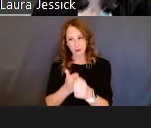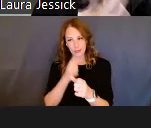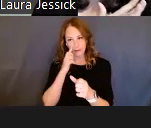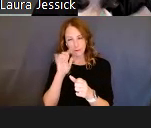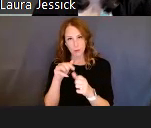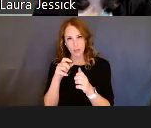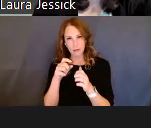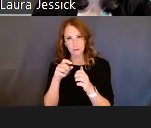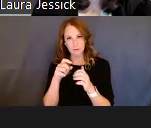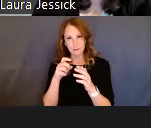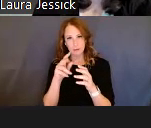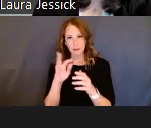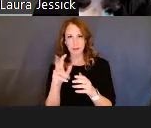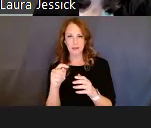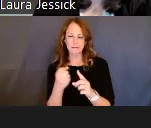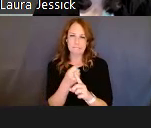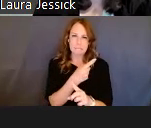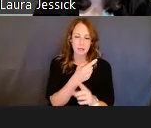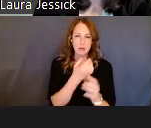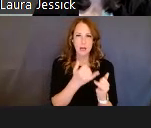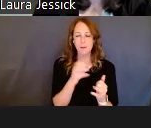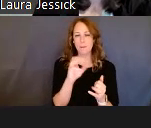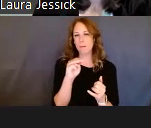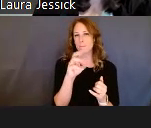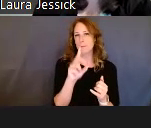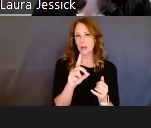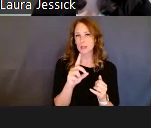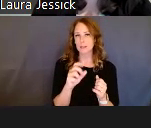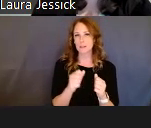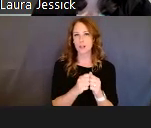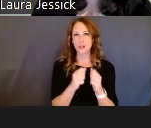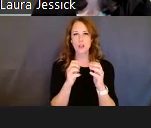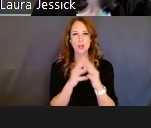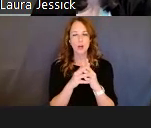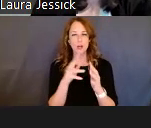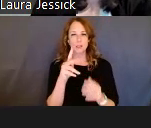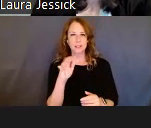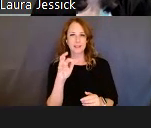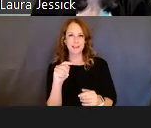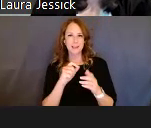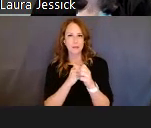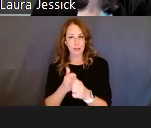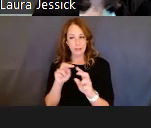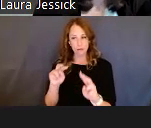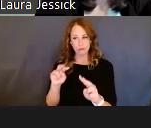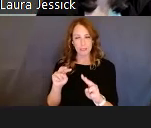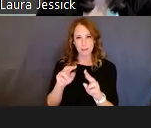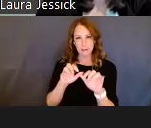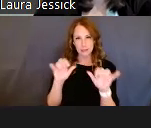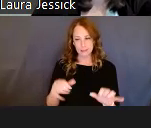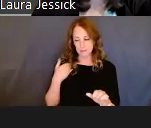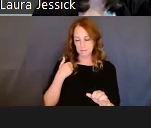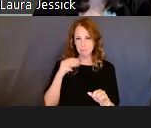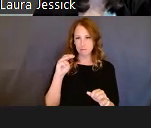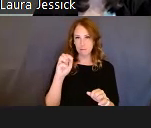is a complete side note, but the state of Maryland launched a kit tracking system back in May.